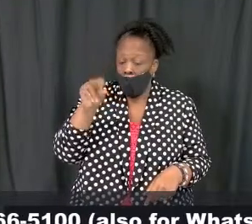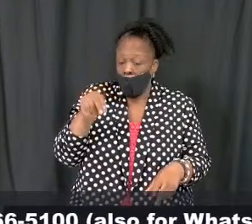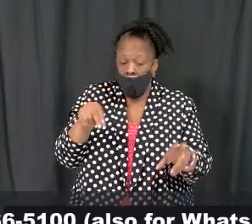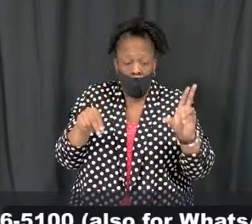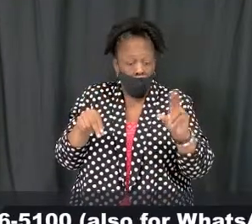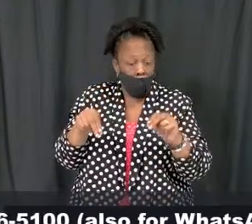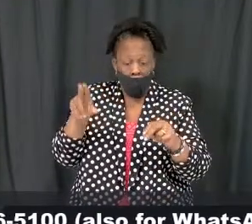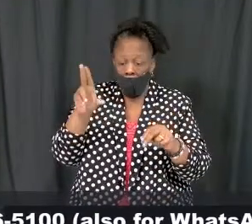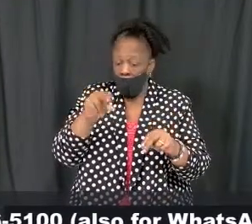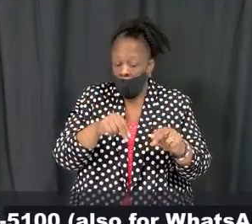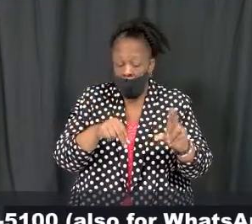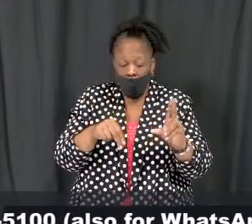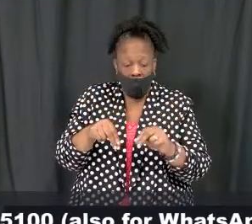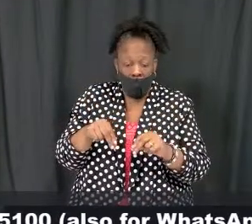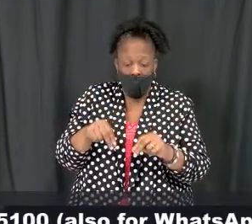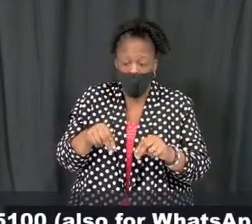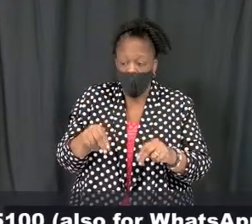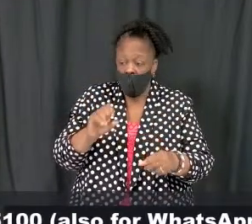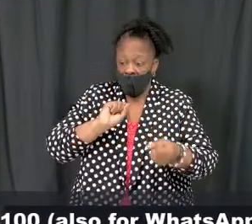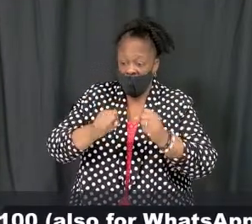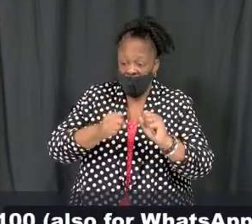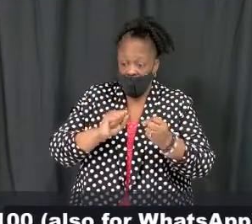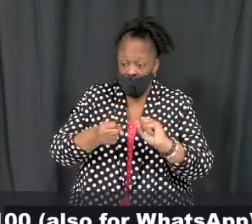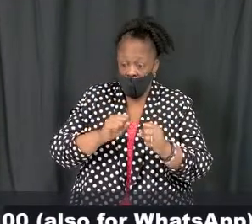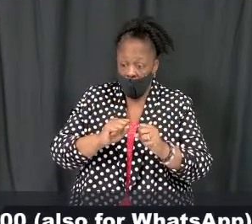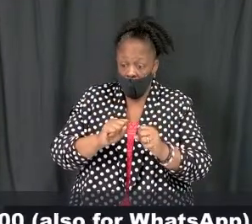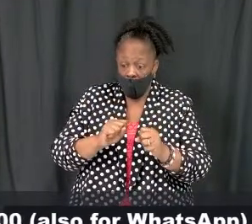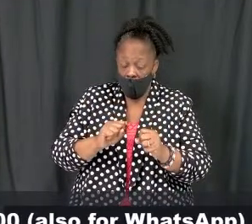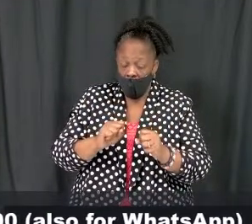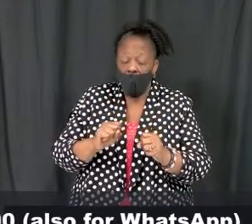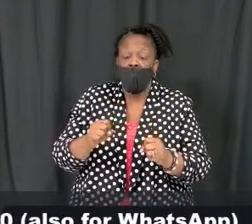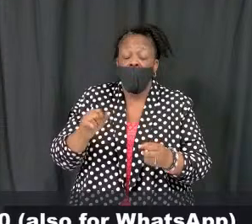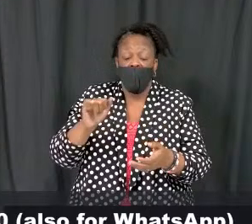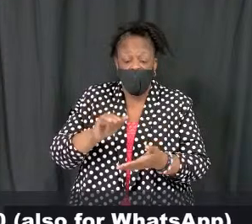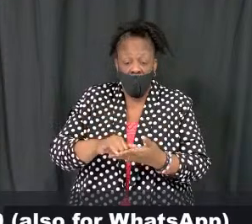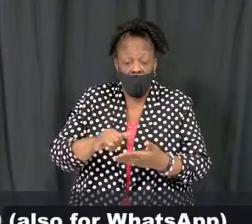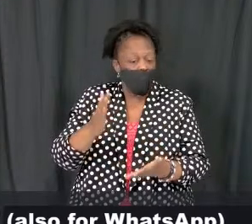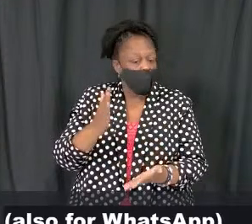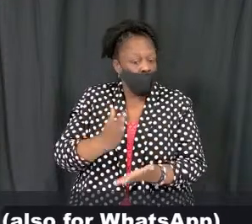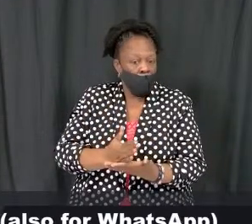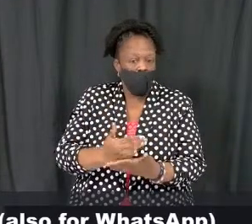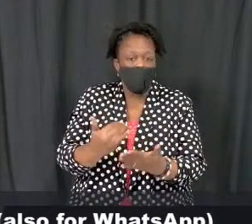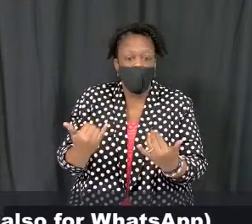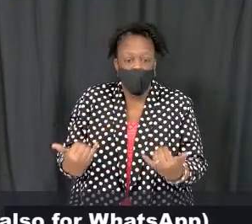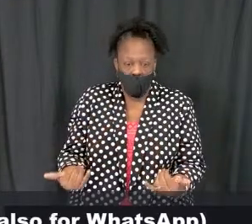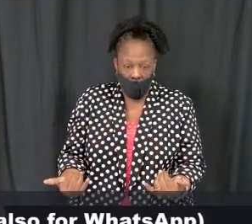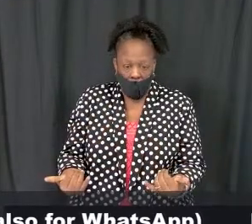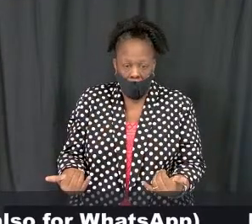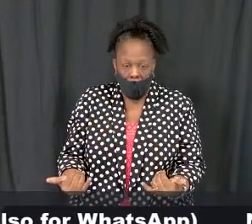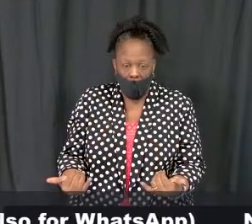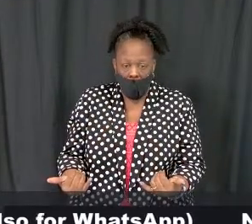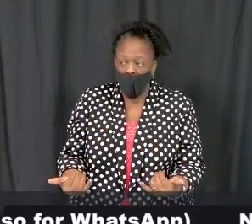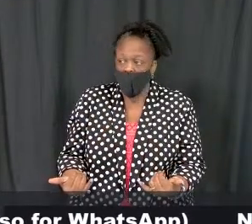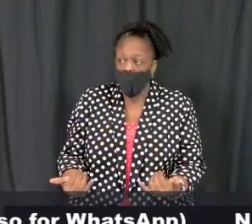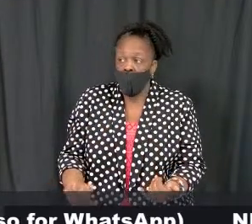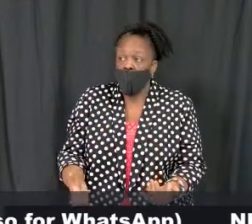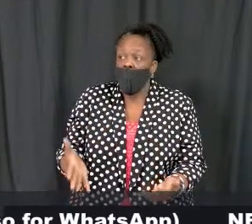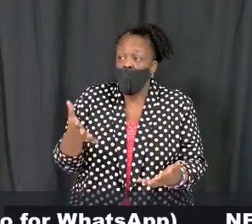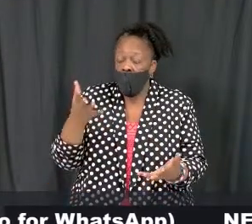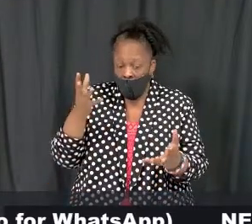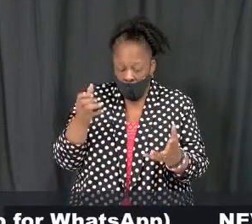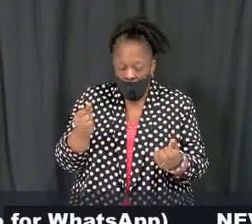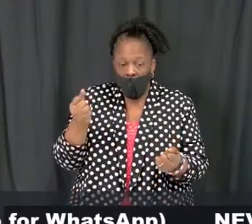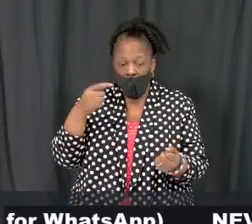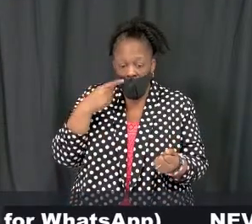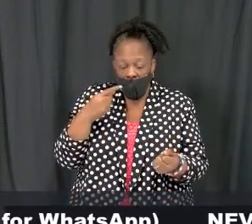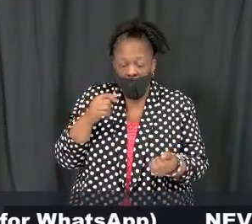in stadium at sporting games, as was previously announced. We further advise that all